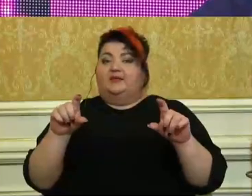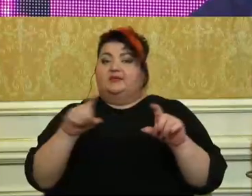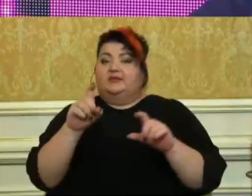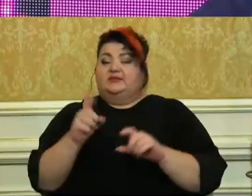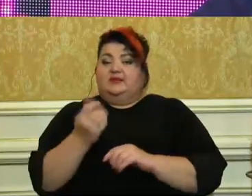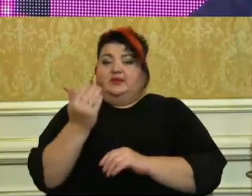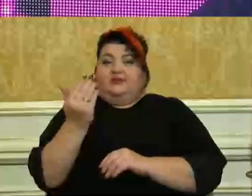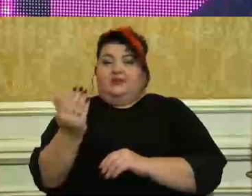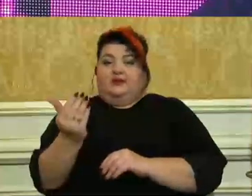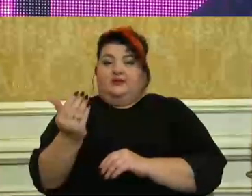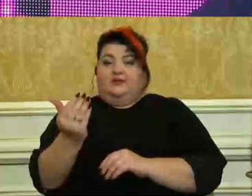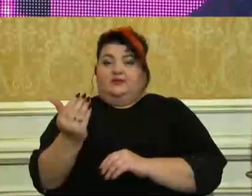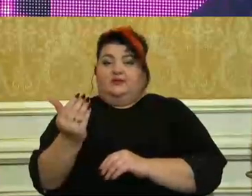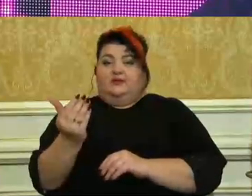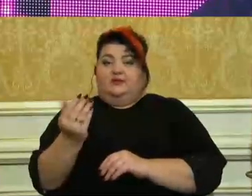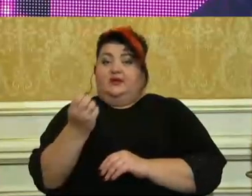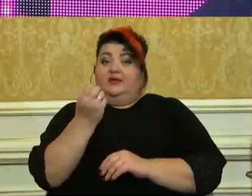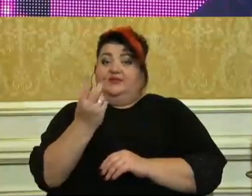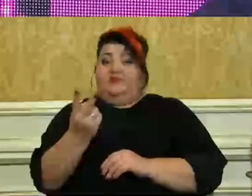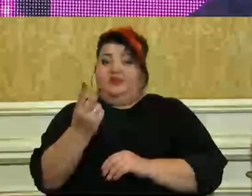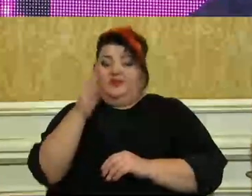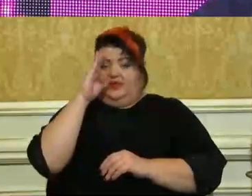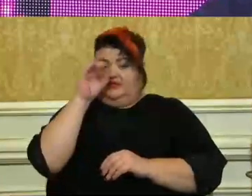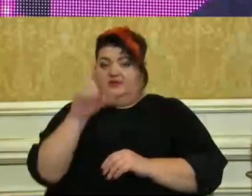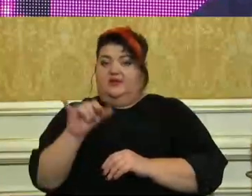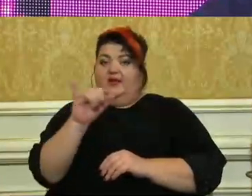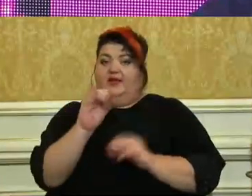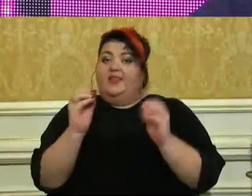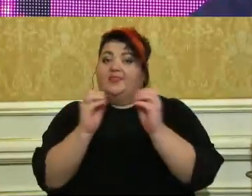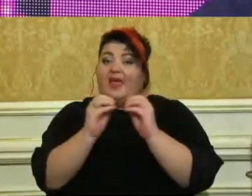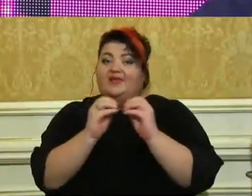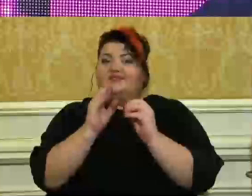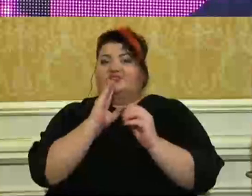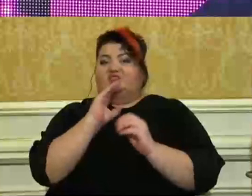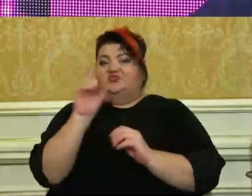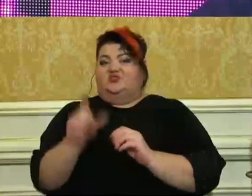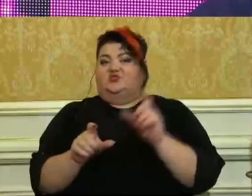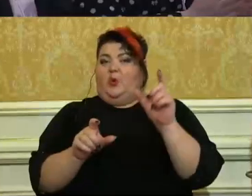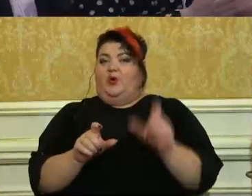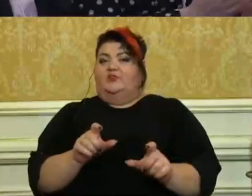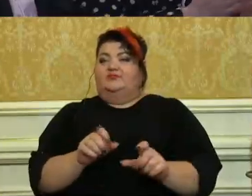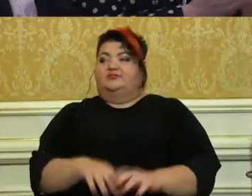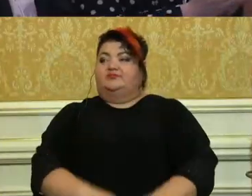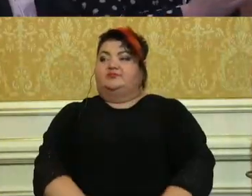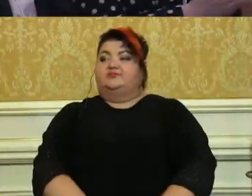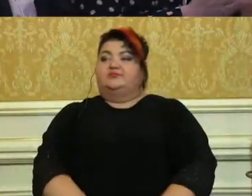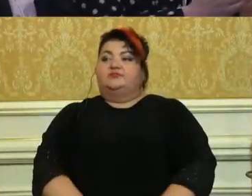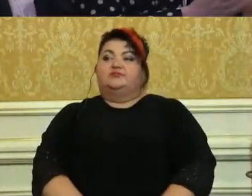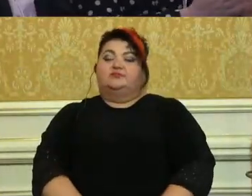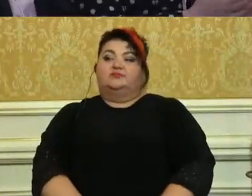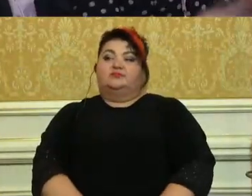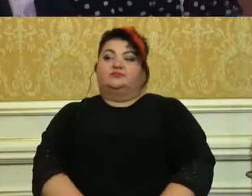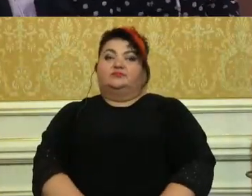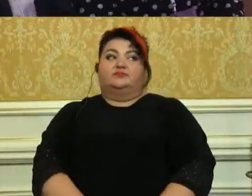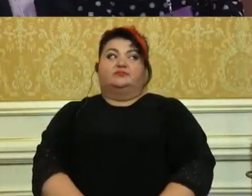116 pretenders. So, well, we have 12 men and 10 men, women among them, among that